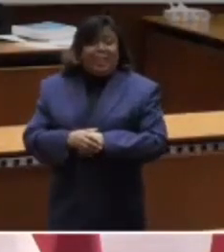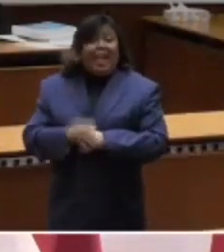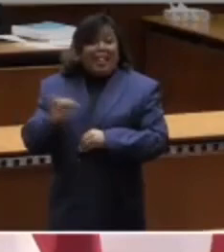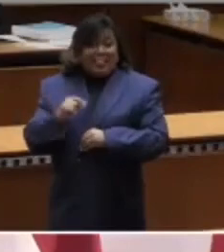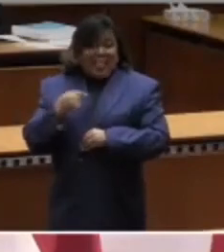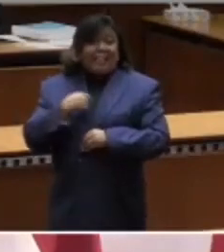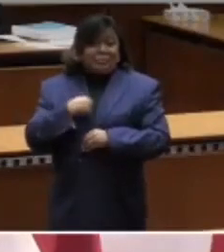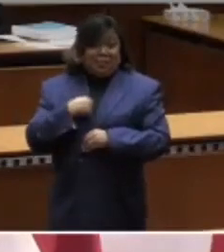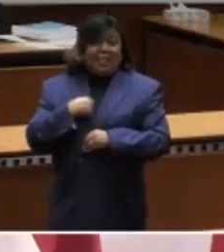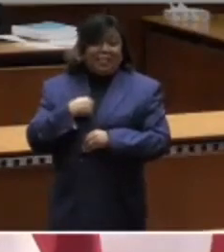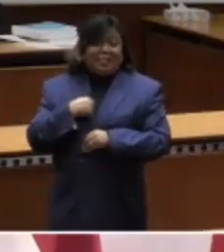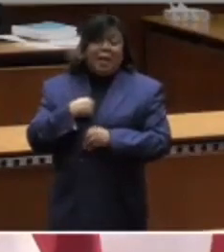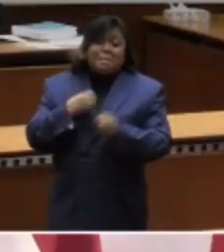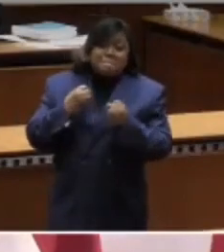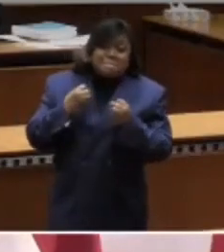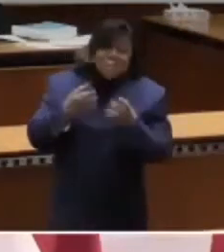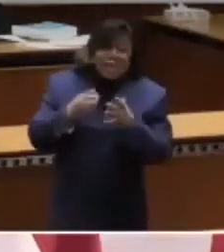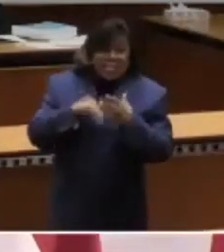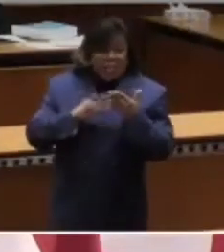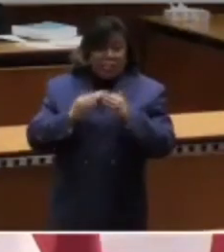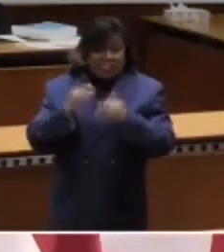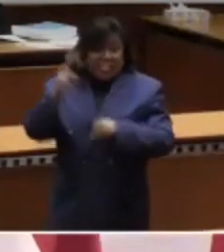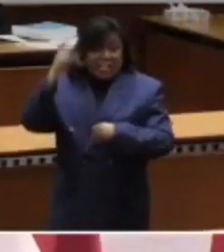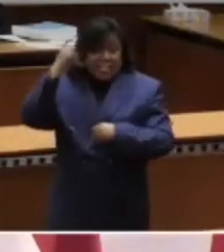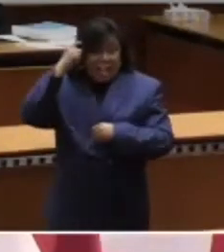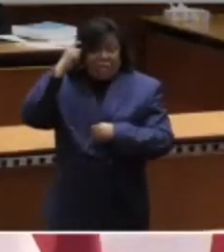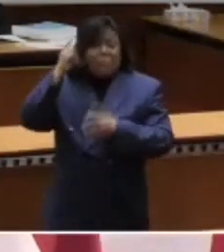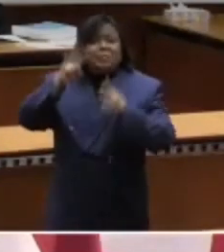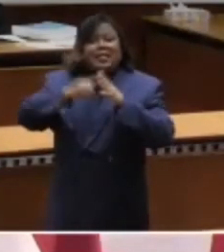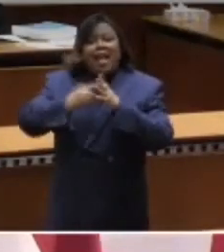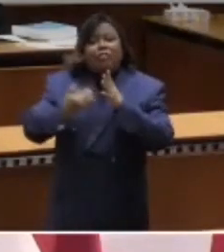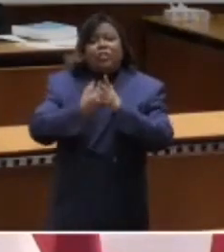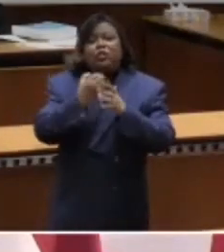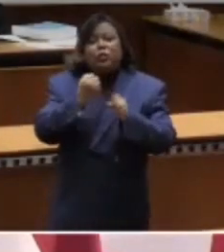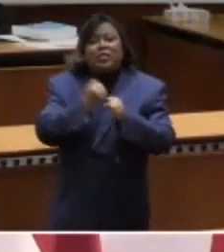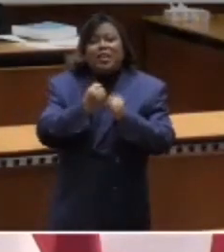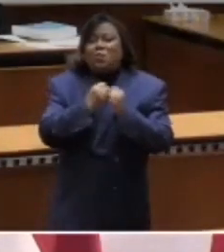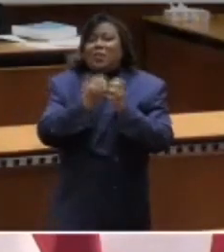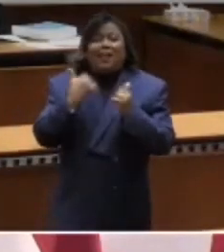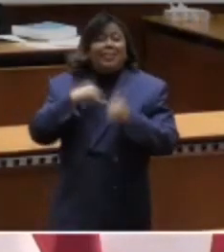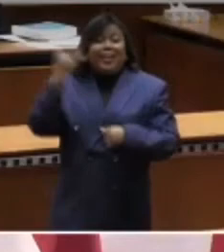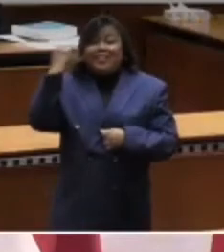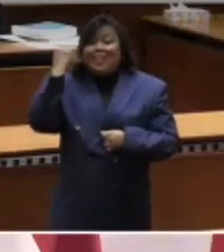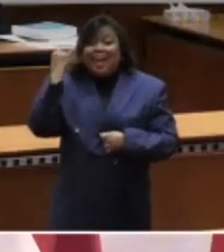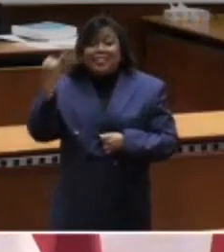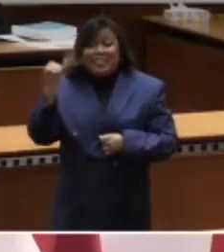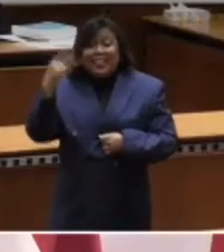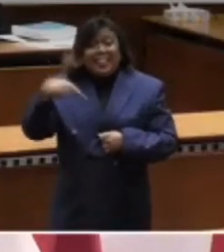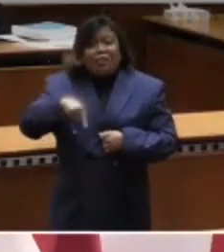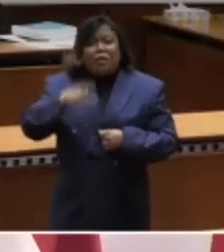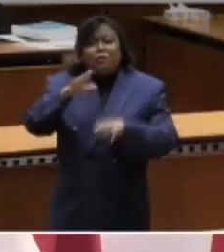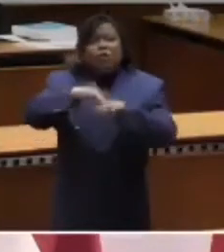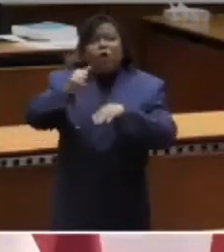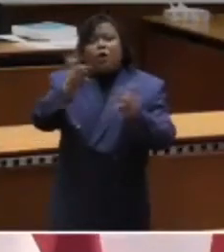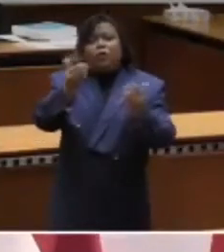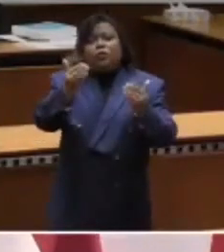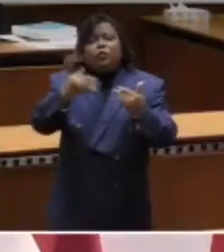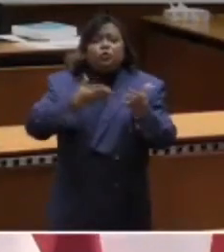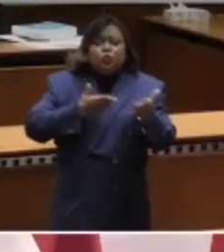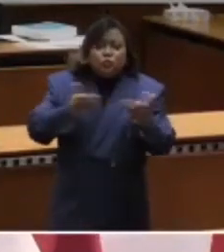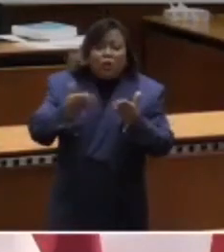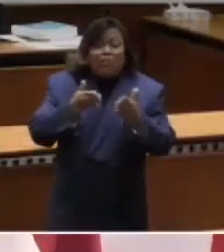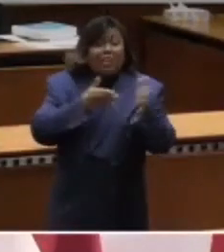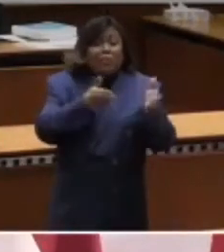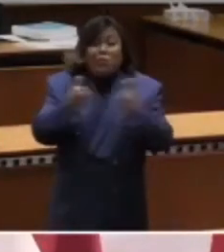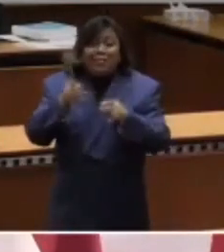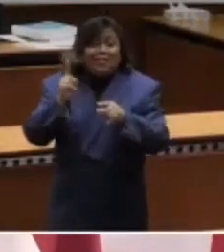And like me, many in our city government began the new year without any idea that they would be called upon to serve